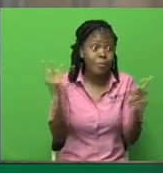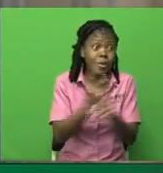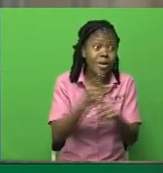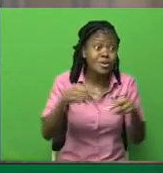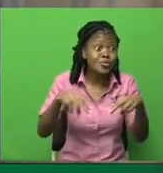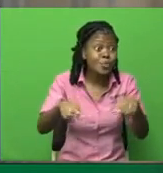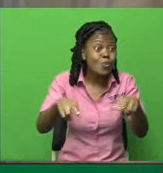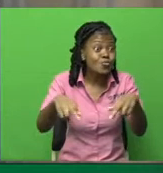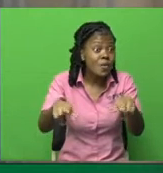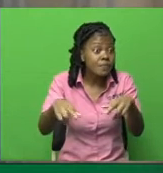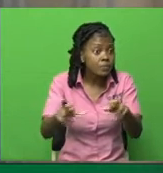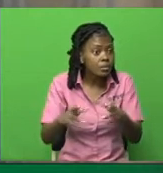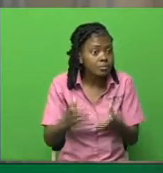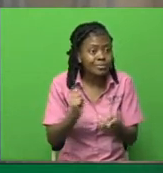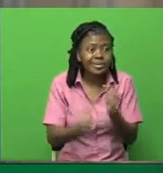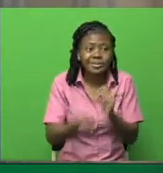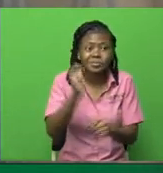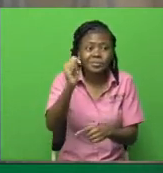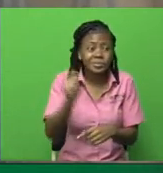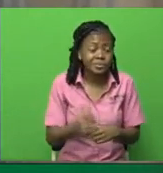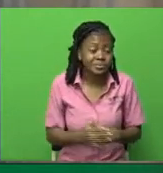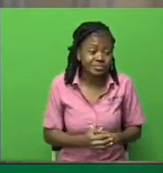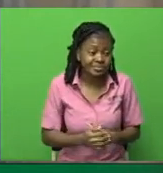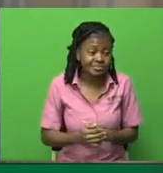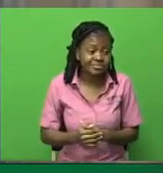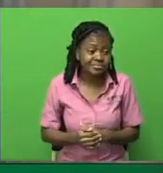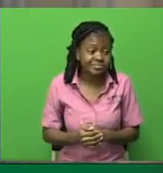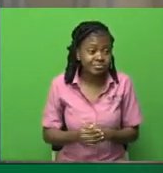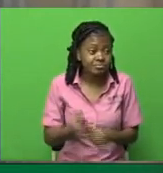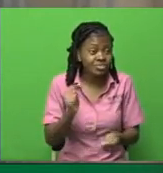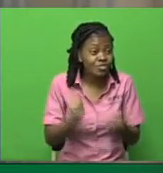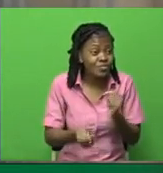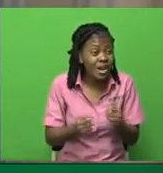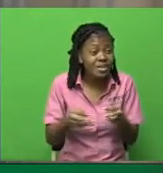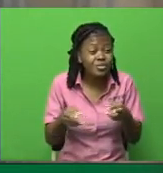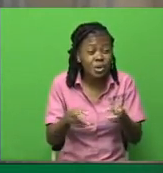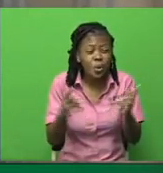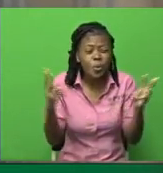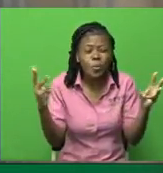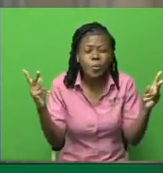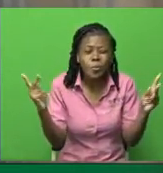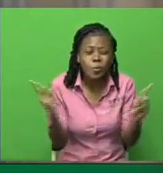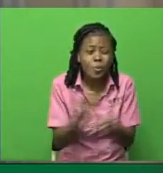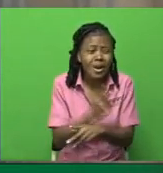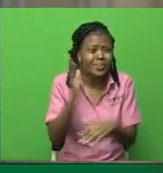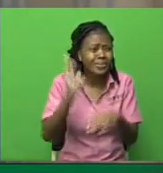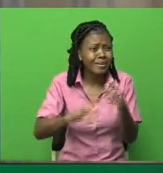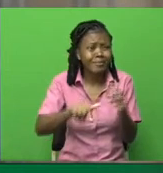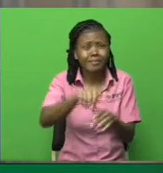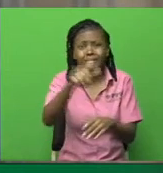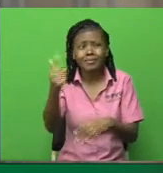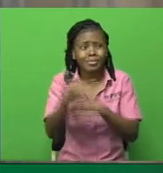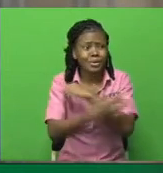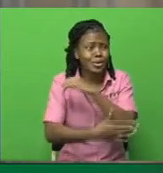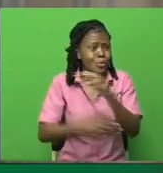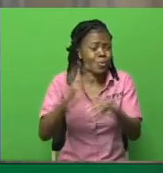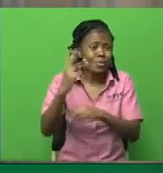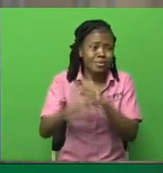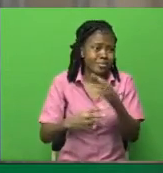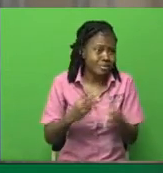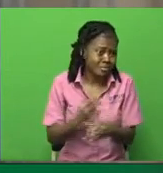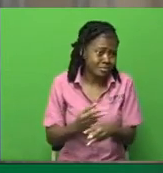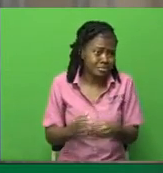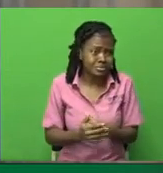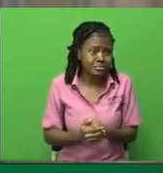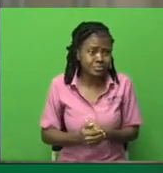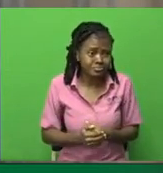in the world worst roads in the world this was another Central Point raised by citizens at